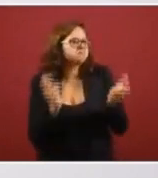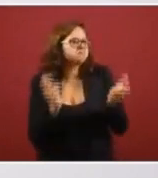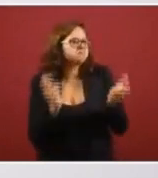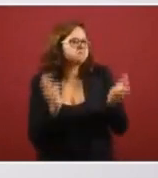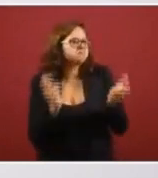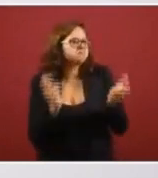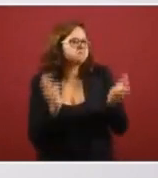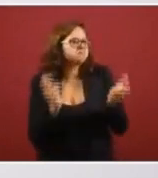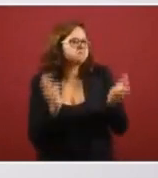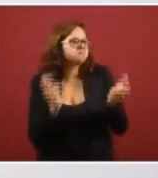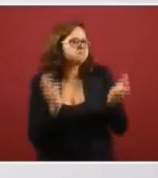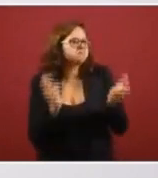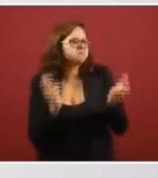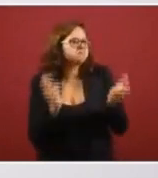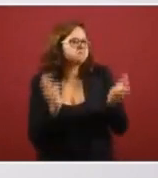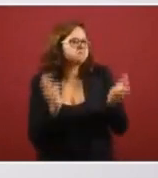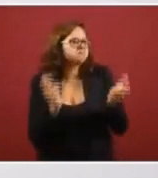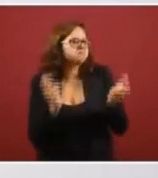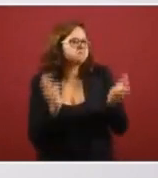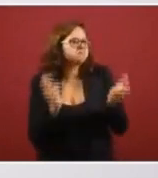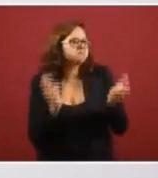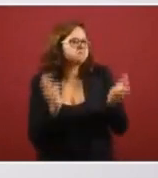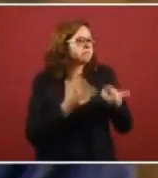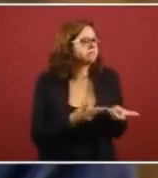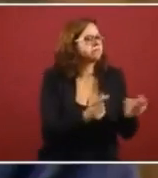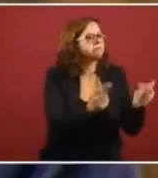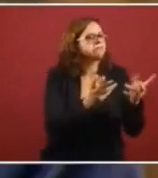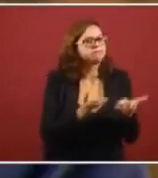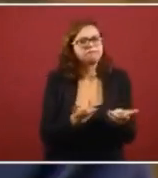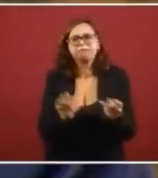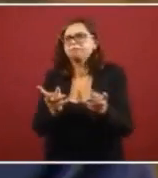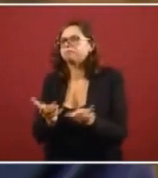they cannot govern or force